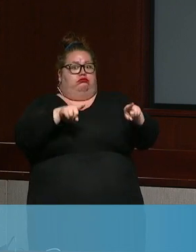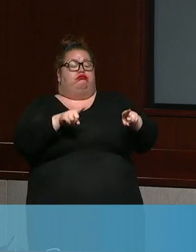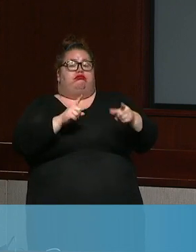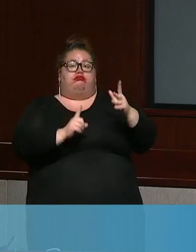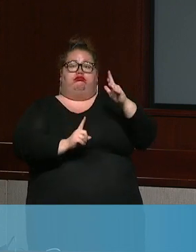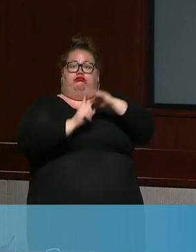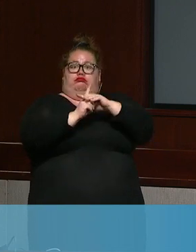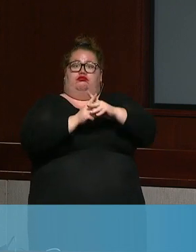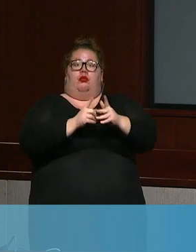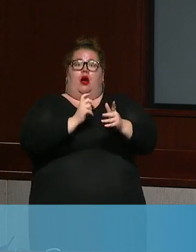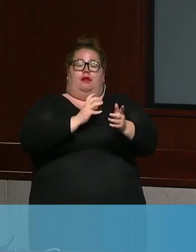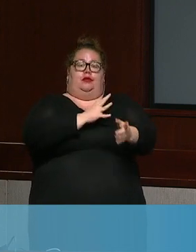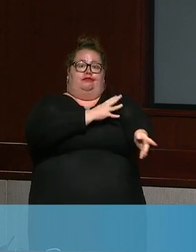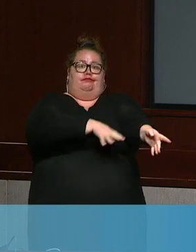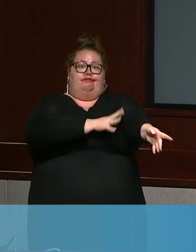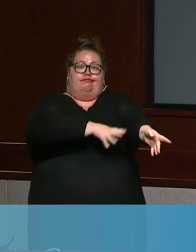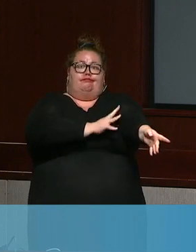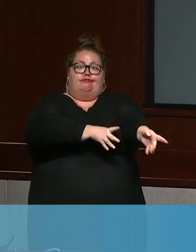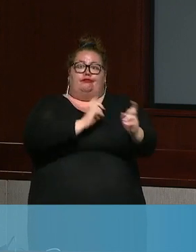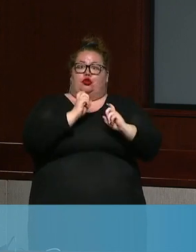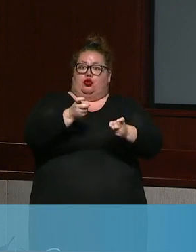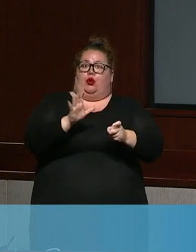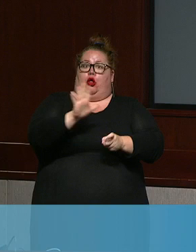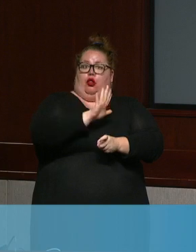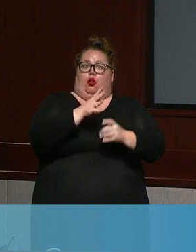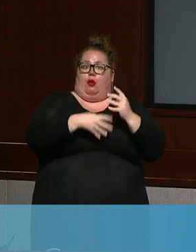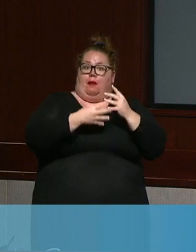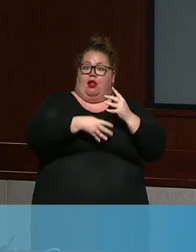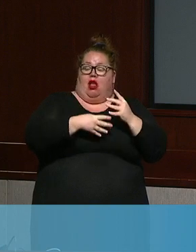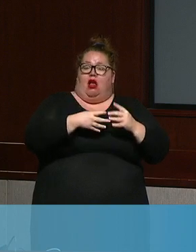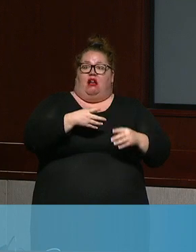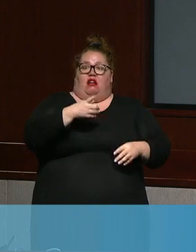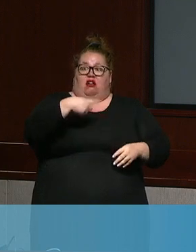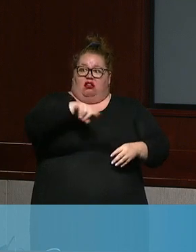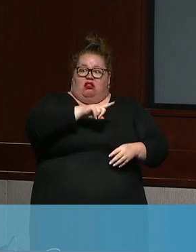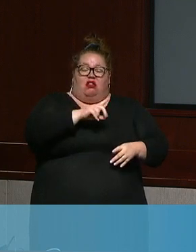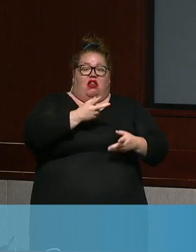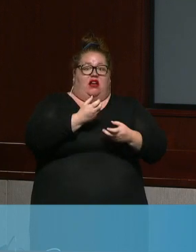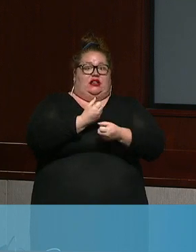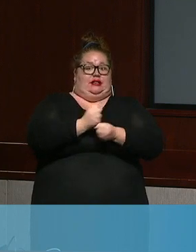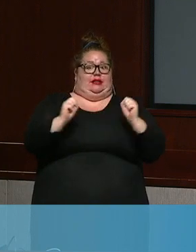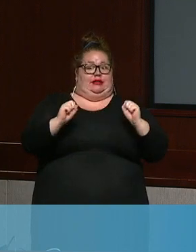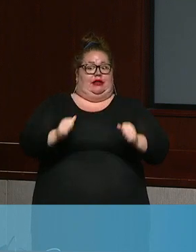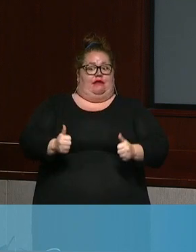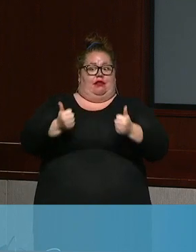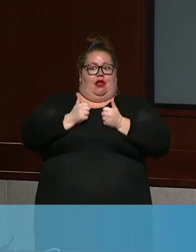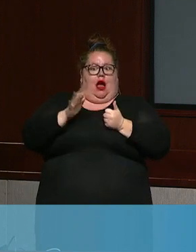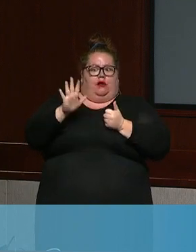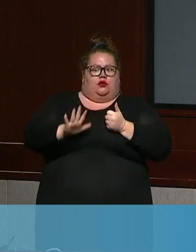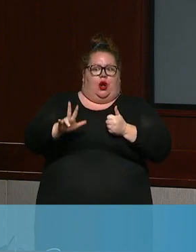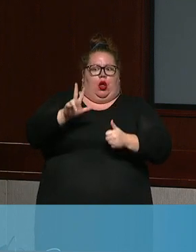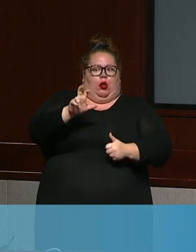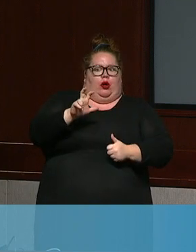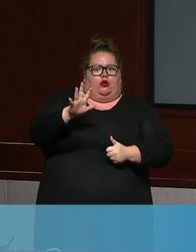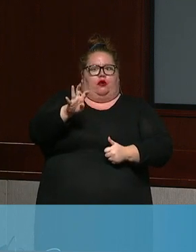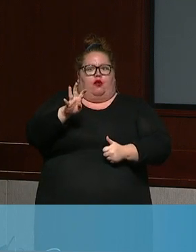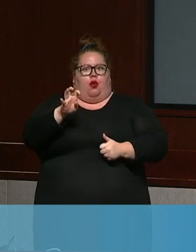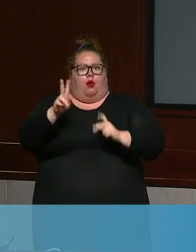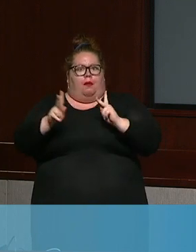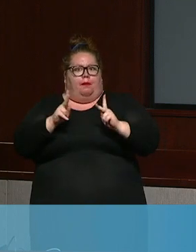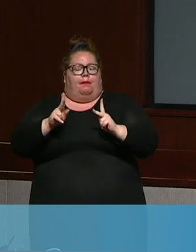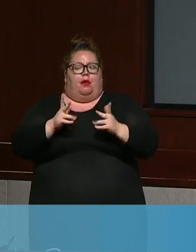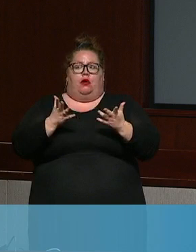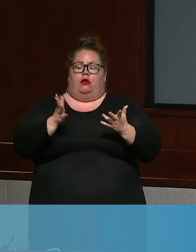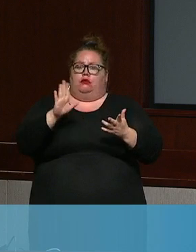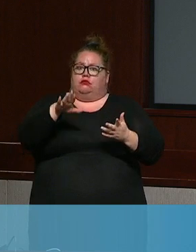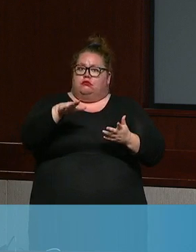130 people have saved the lives of perhaps 300 to 400, 500 people, but there are still people in the hospitals.